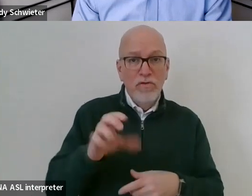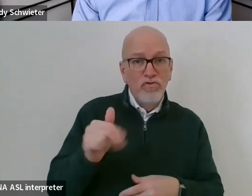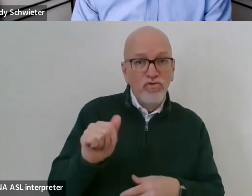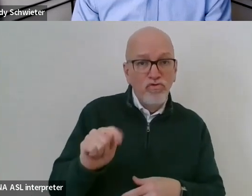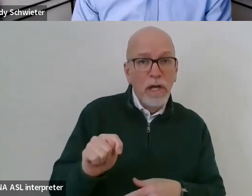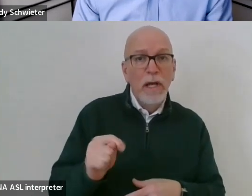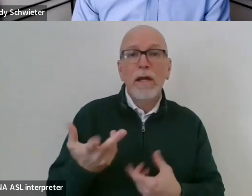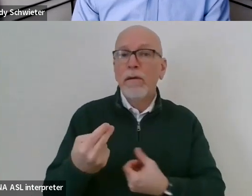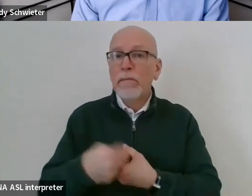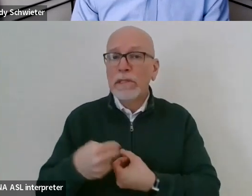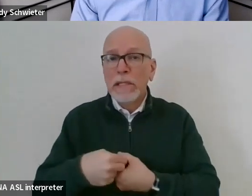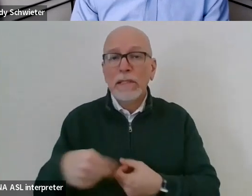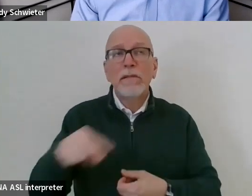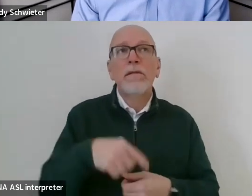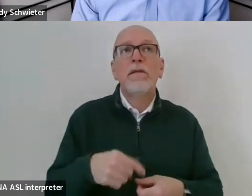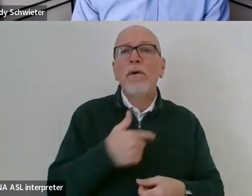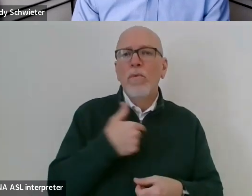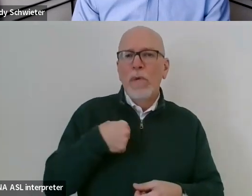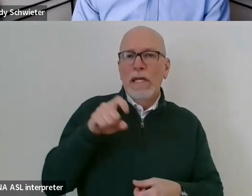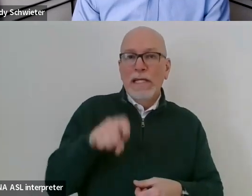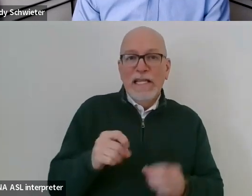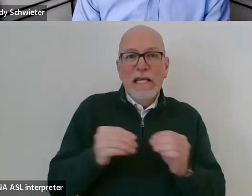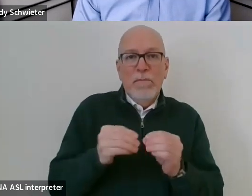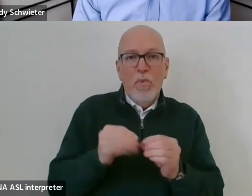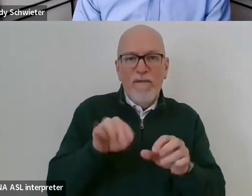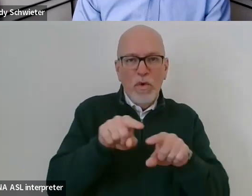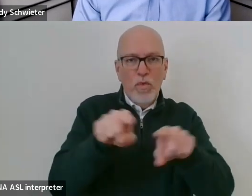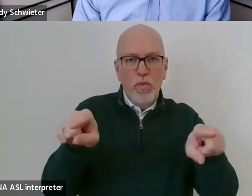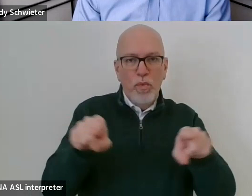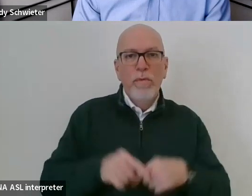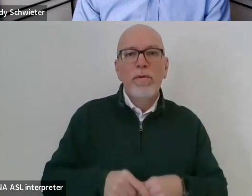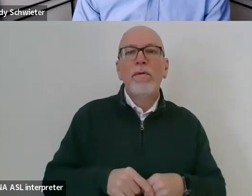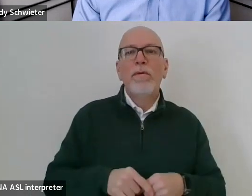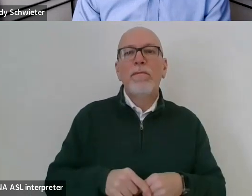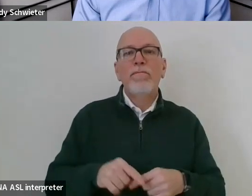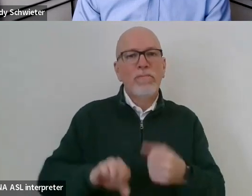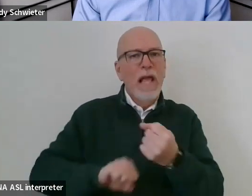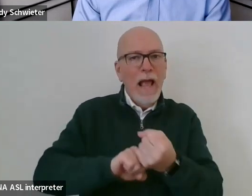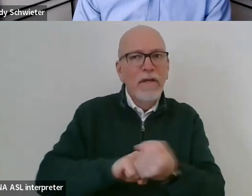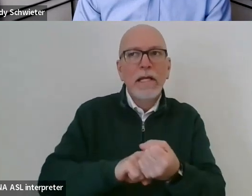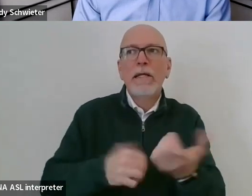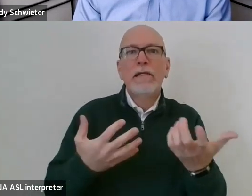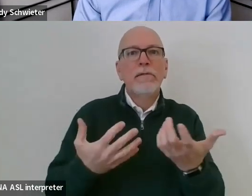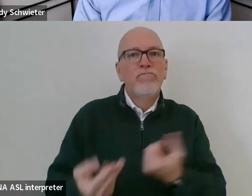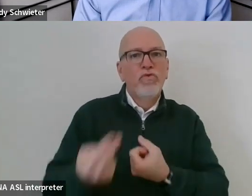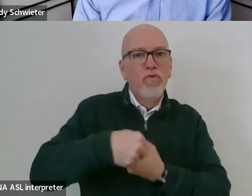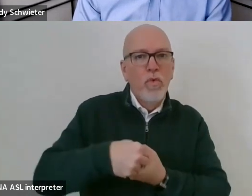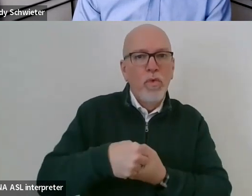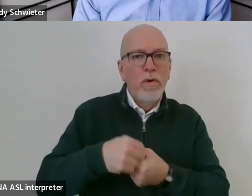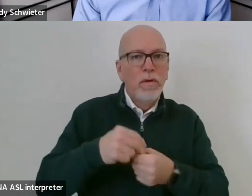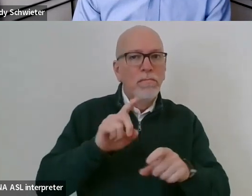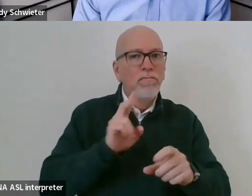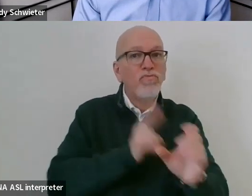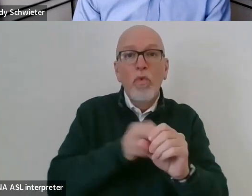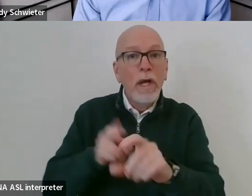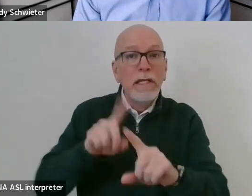and participating, we need more of you to advocate, to join